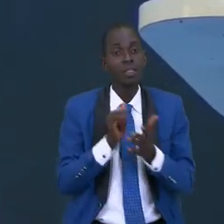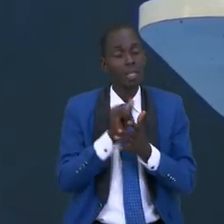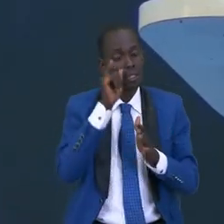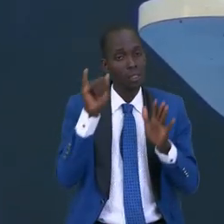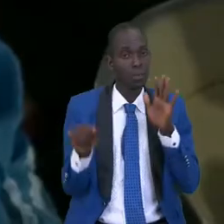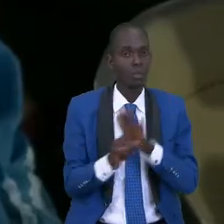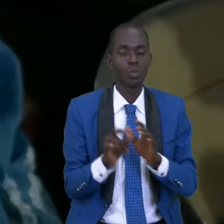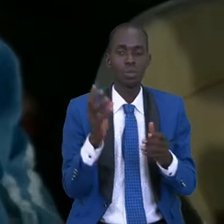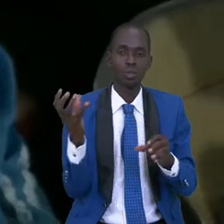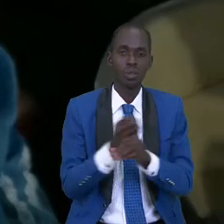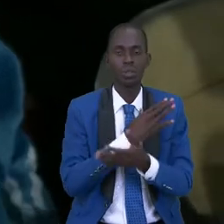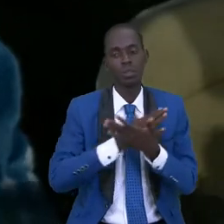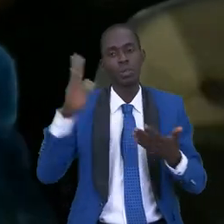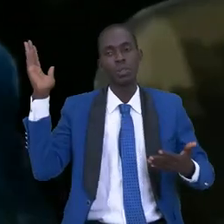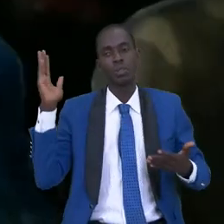it away.